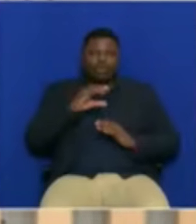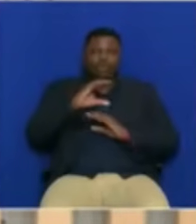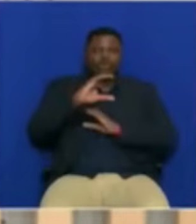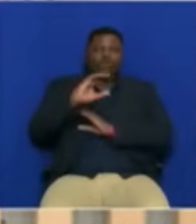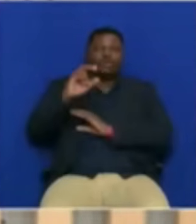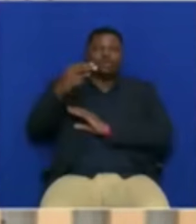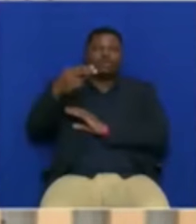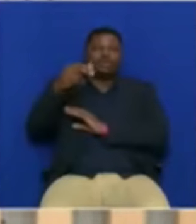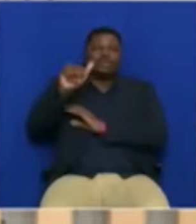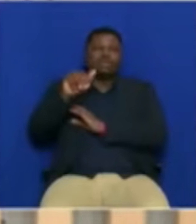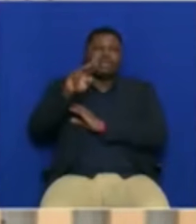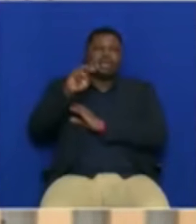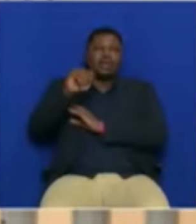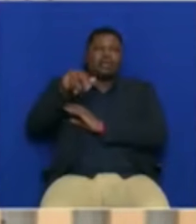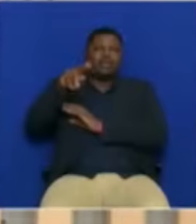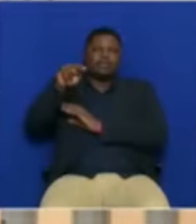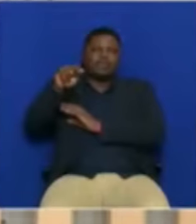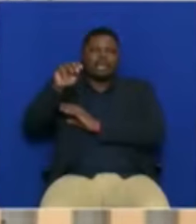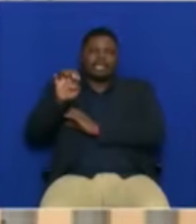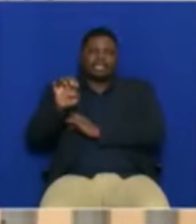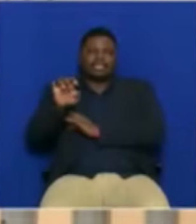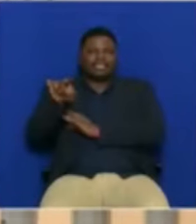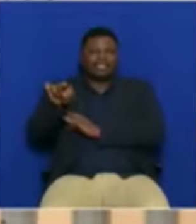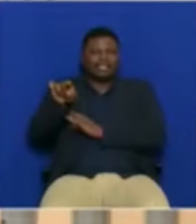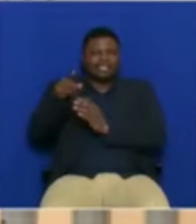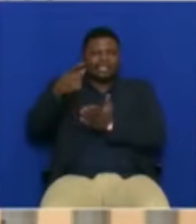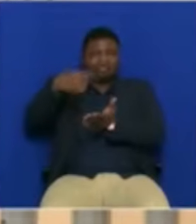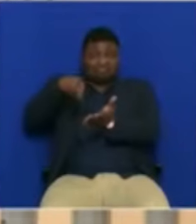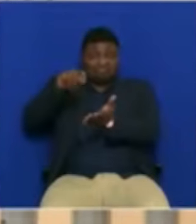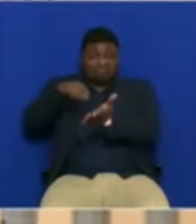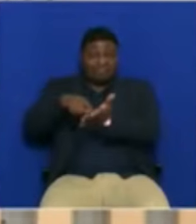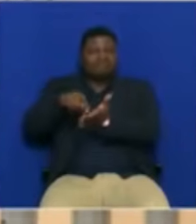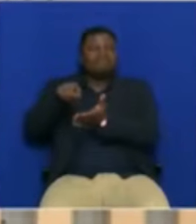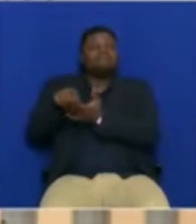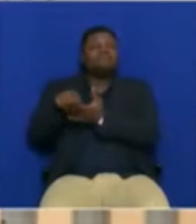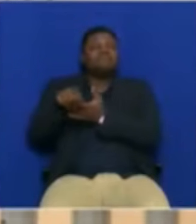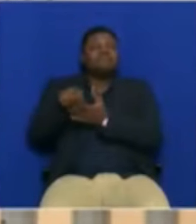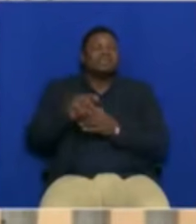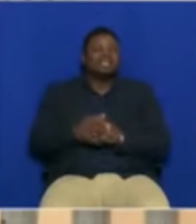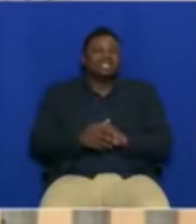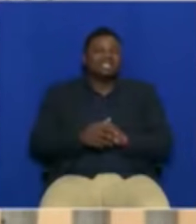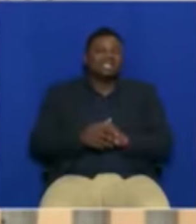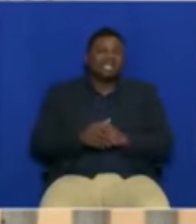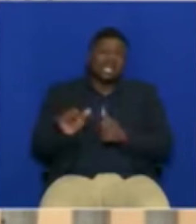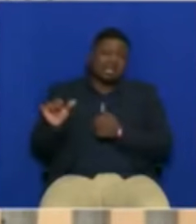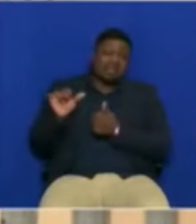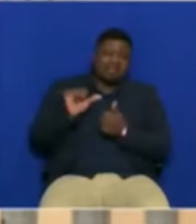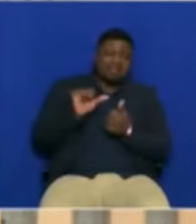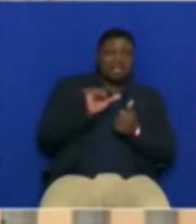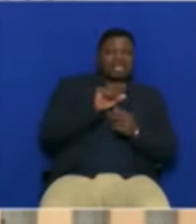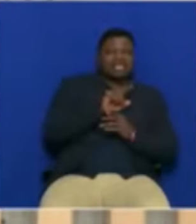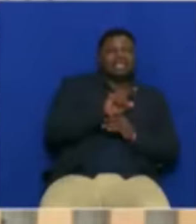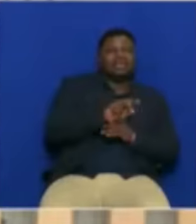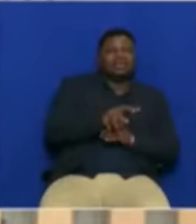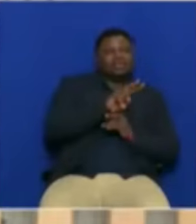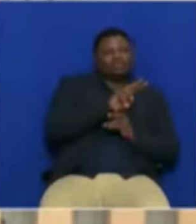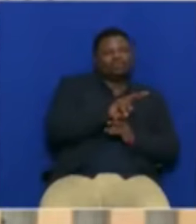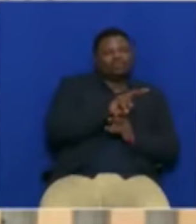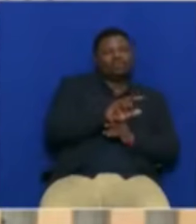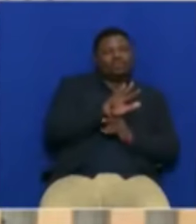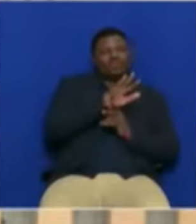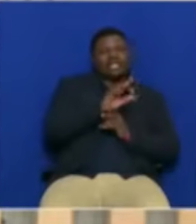And if we go back to 293, which is the start of the document,